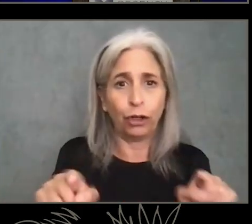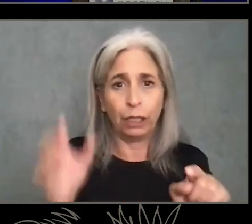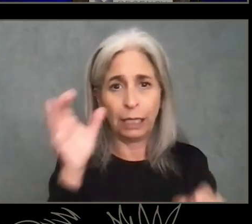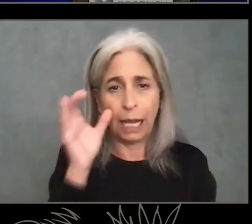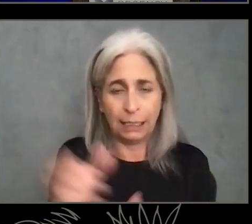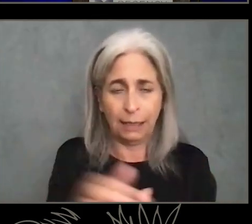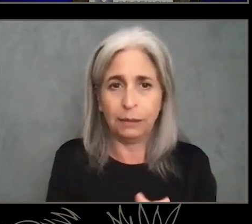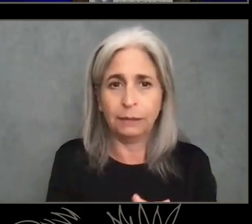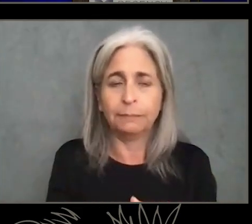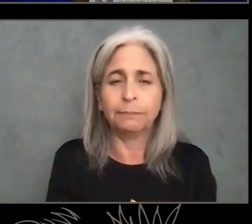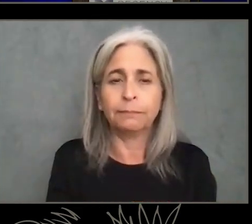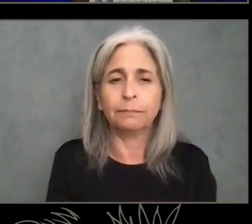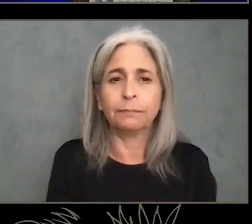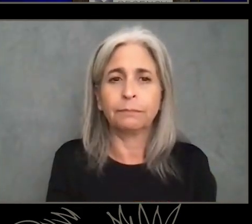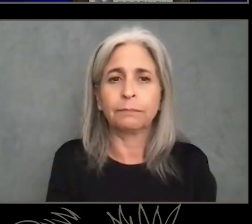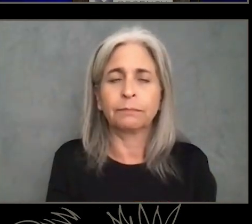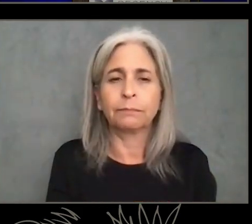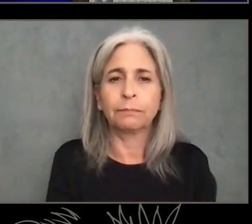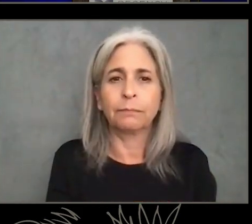concepts.